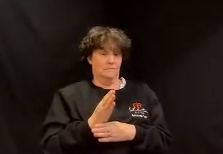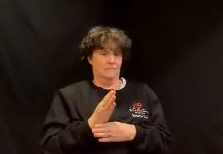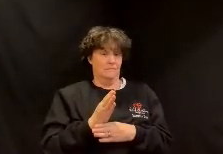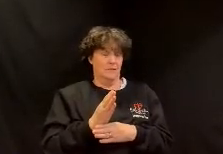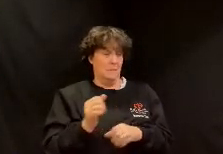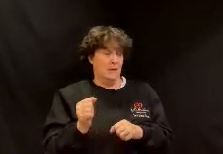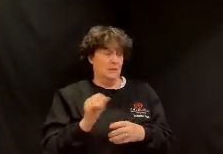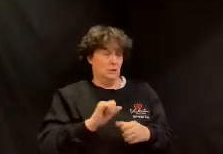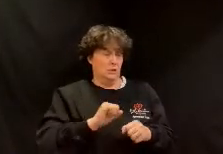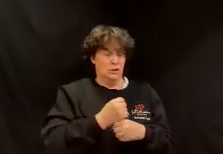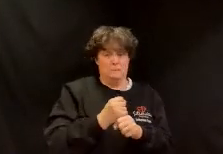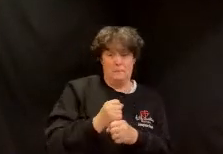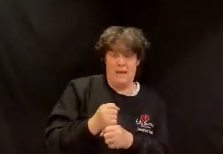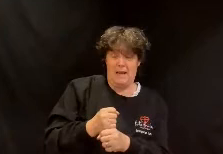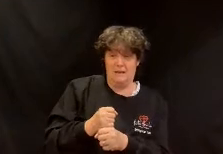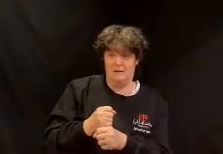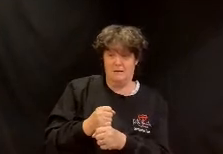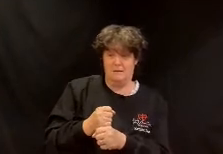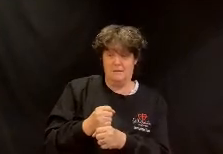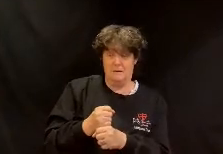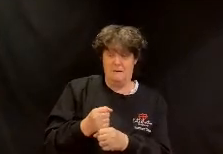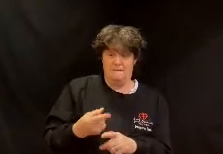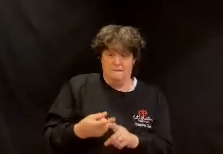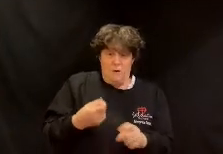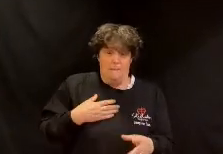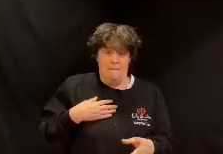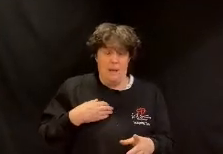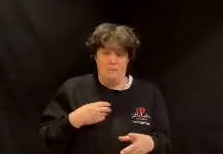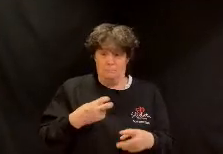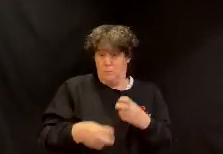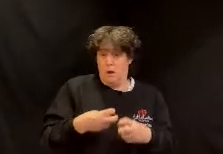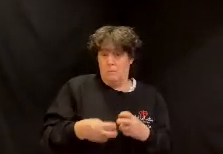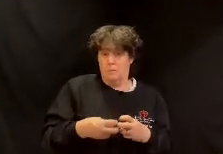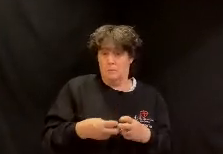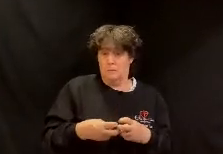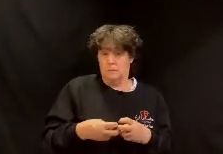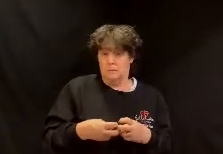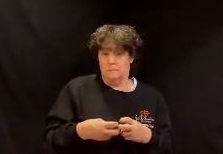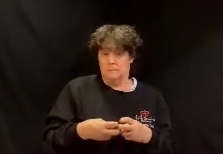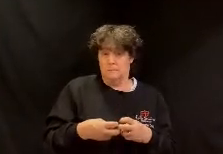shaped by the circumstances and the problems that I'm facing.